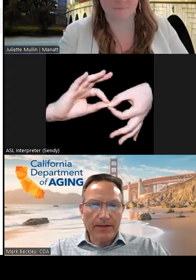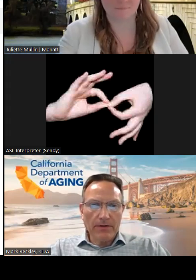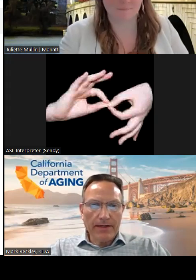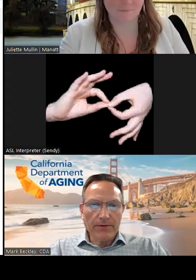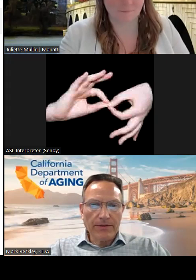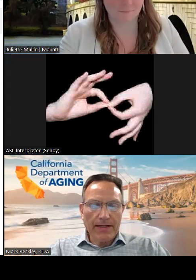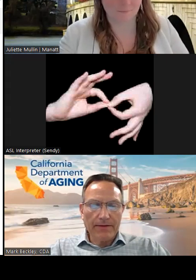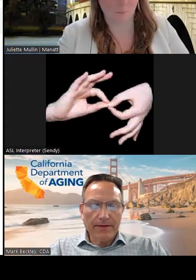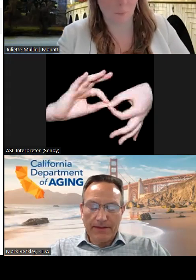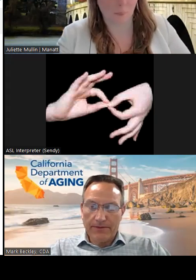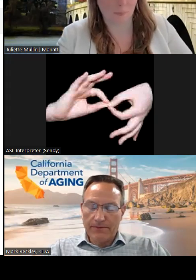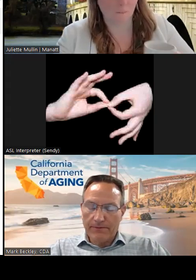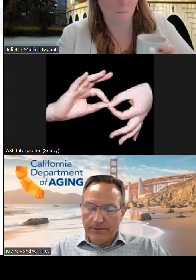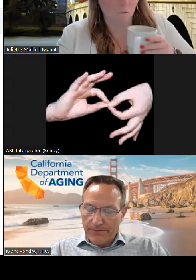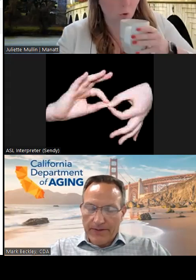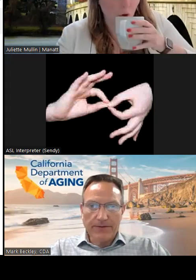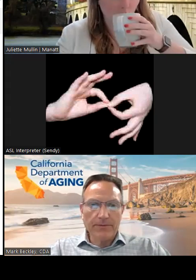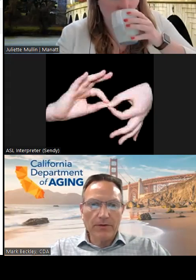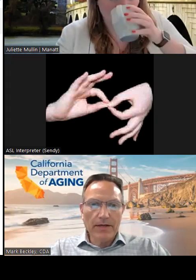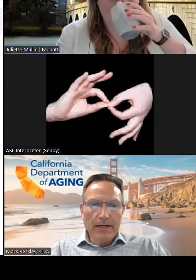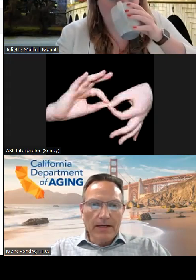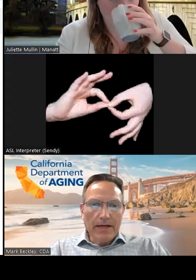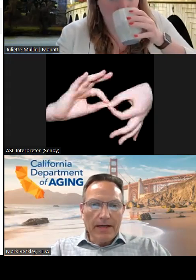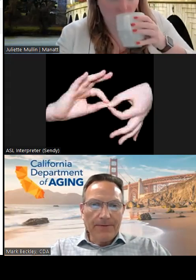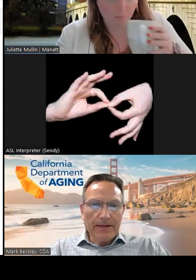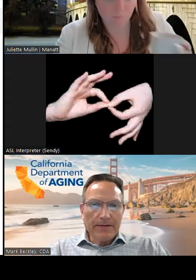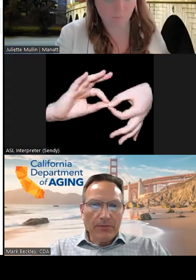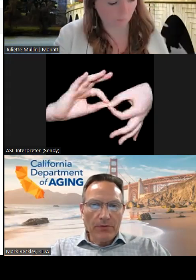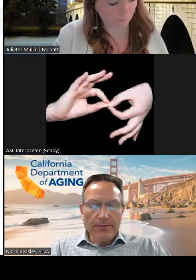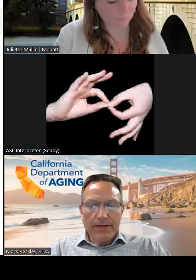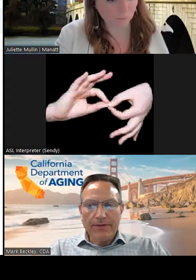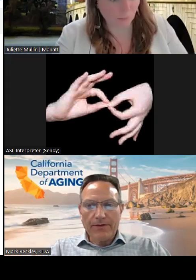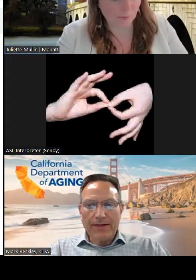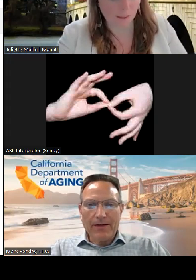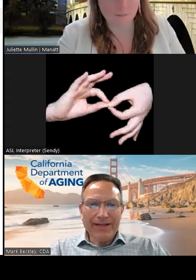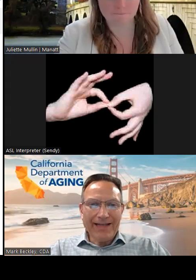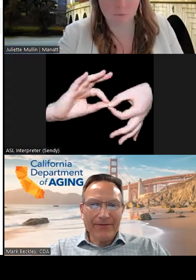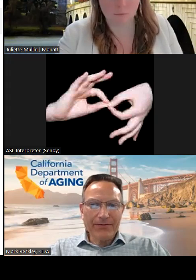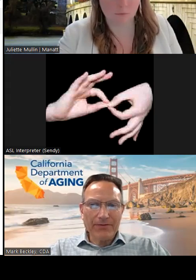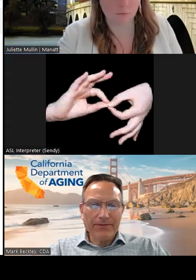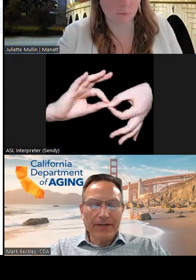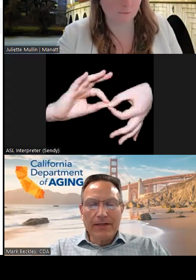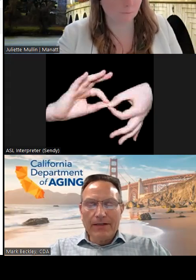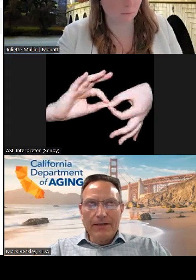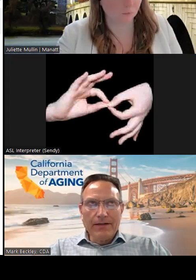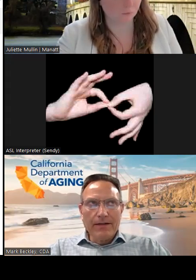mind, like language that you find suitable, I think it's important to put in there. The only other